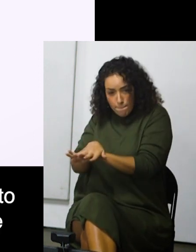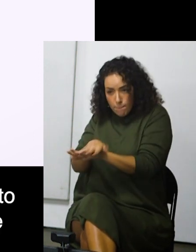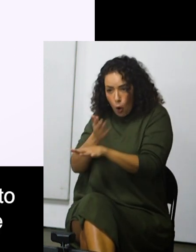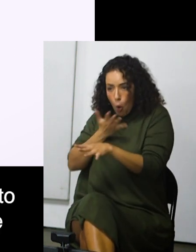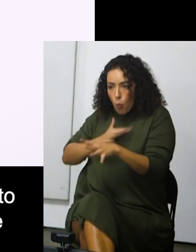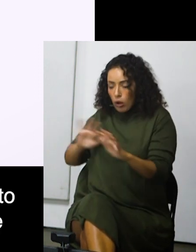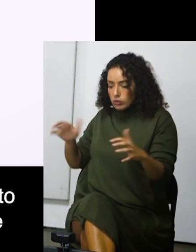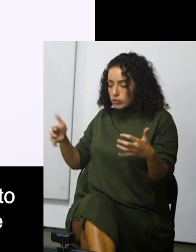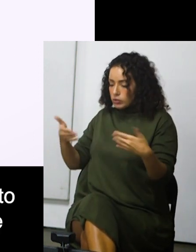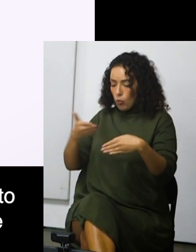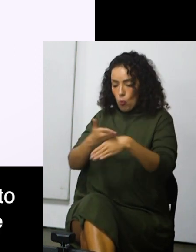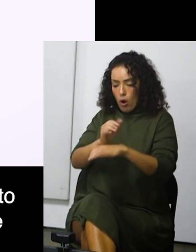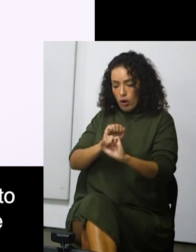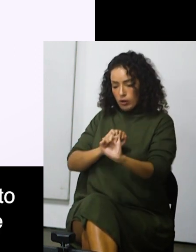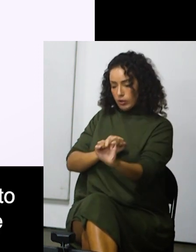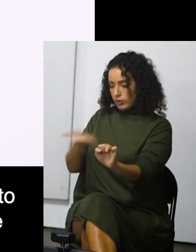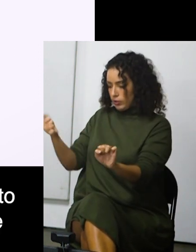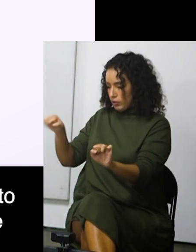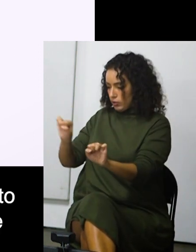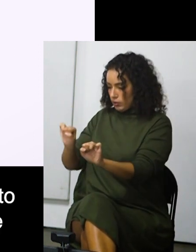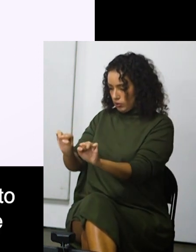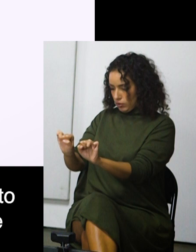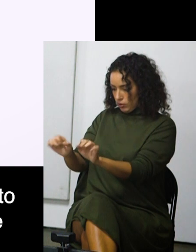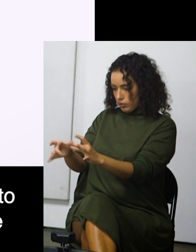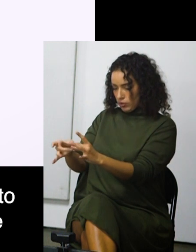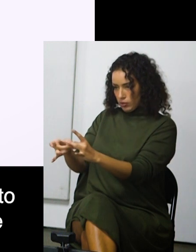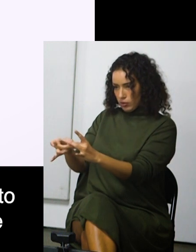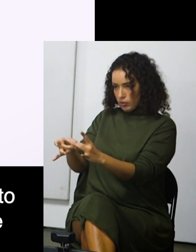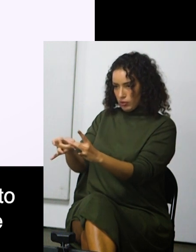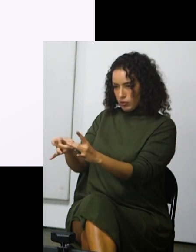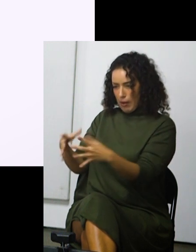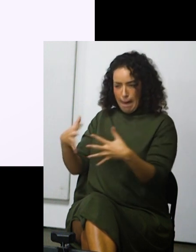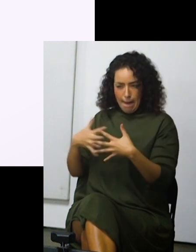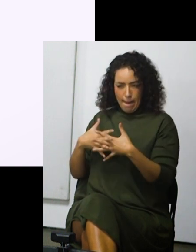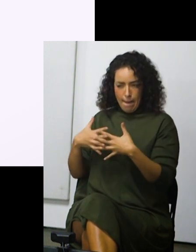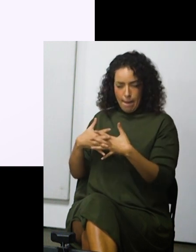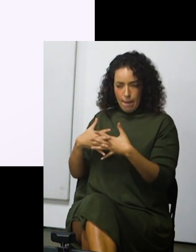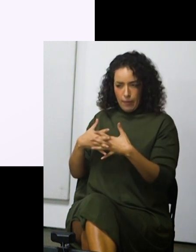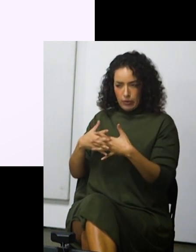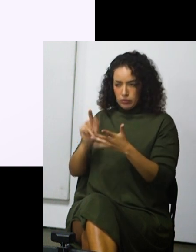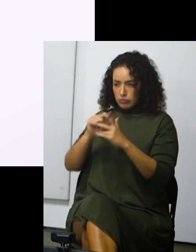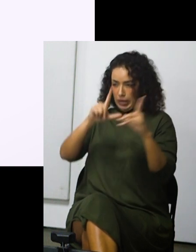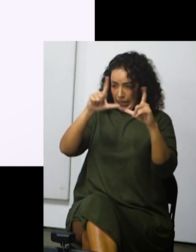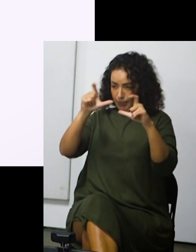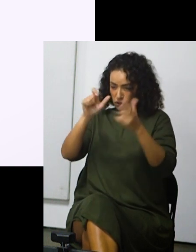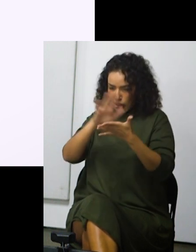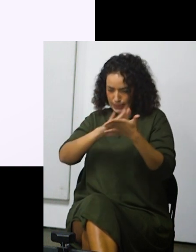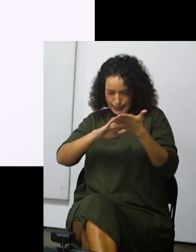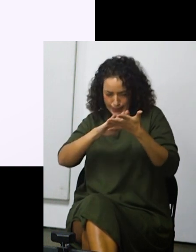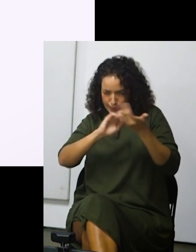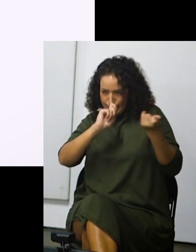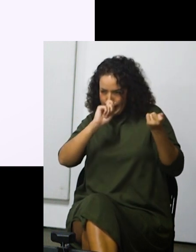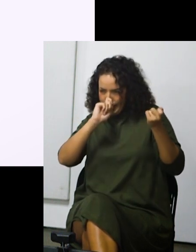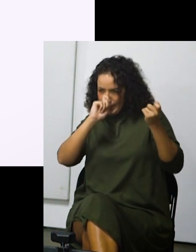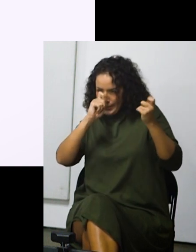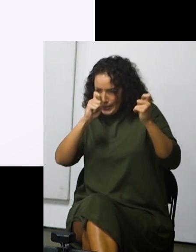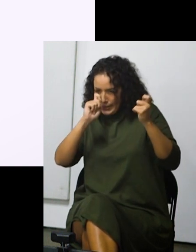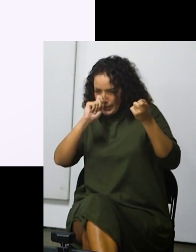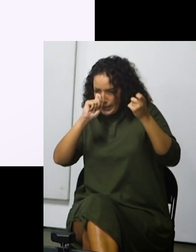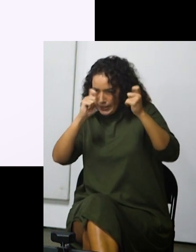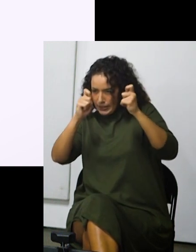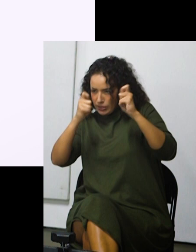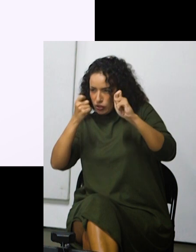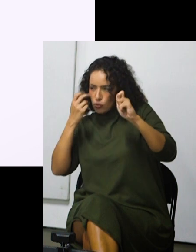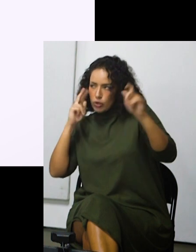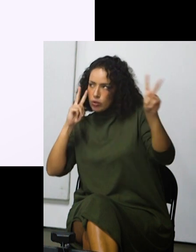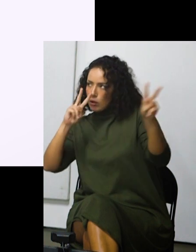group's collage to end clearly in relation to the others? How are the meanings of images changing as they're made increasingly in relation to